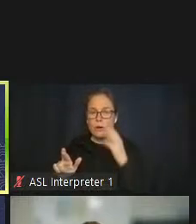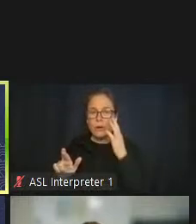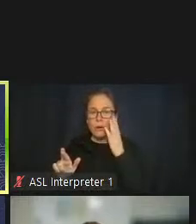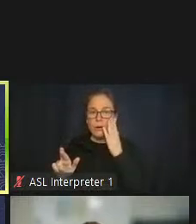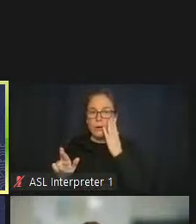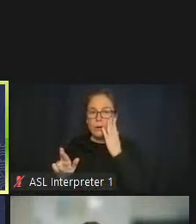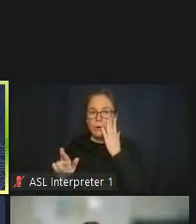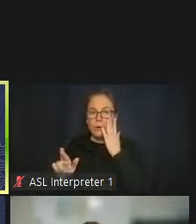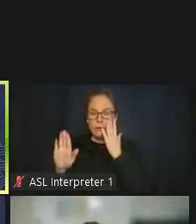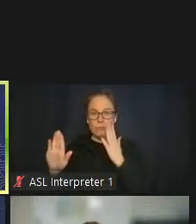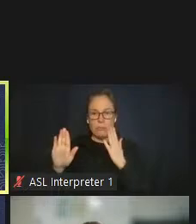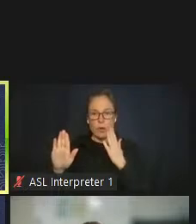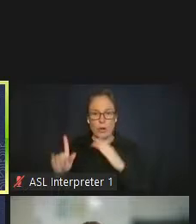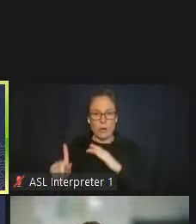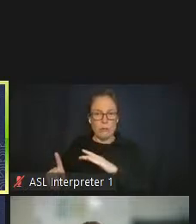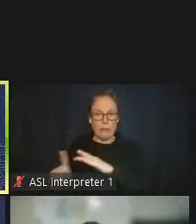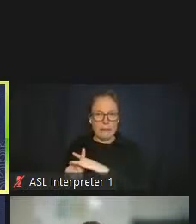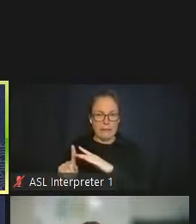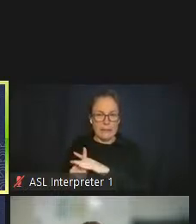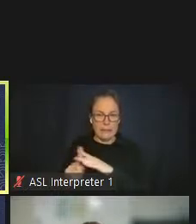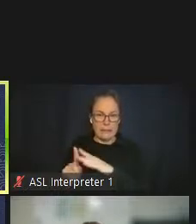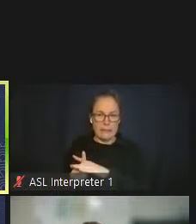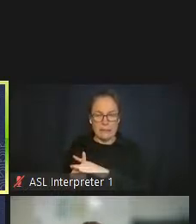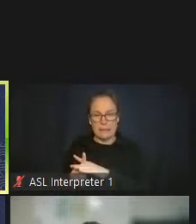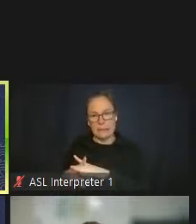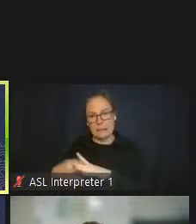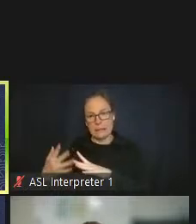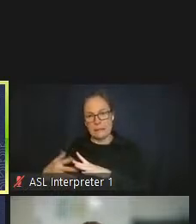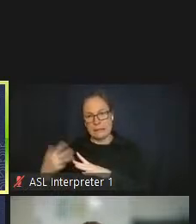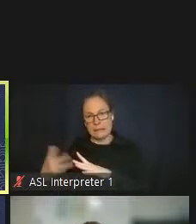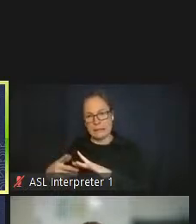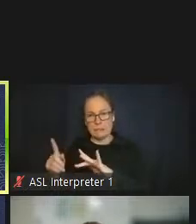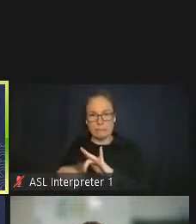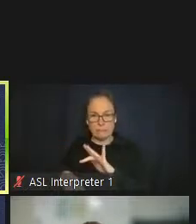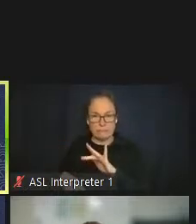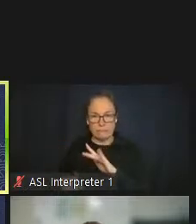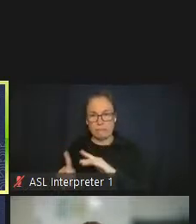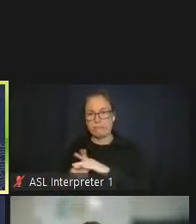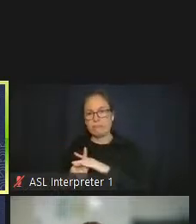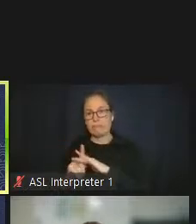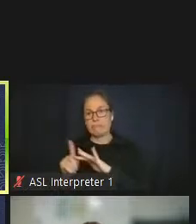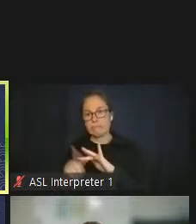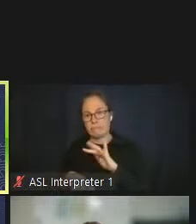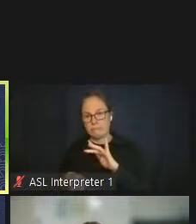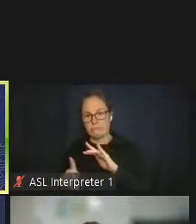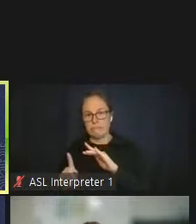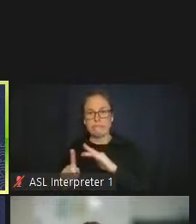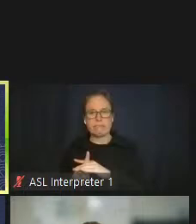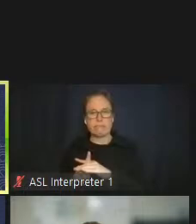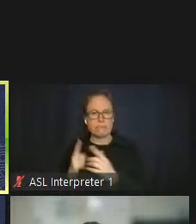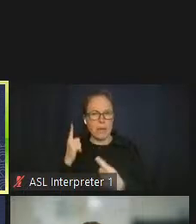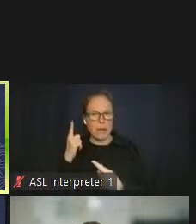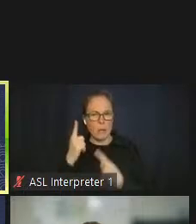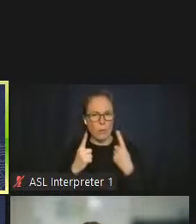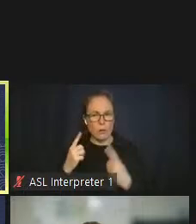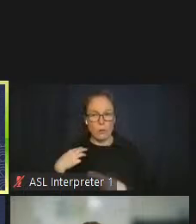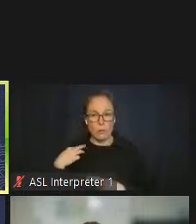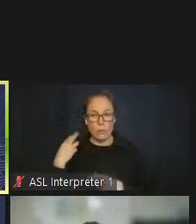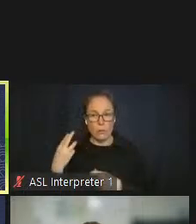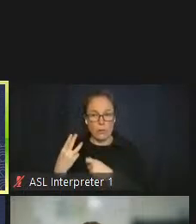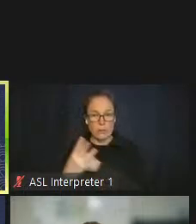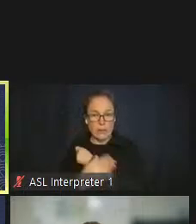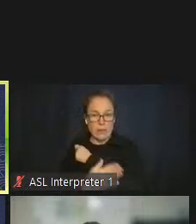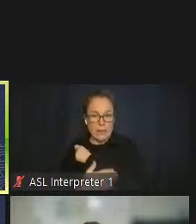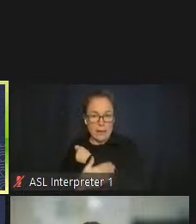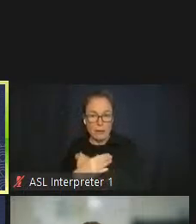her attendance was a little spotty. And so I'm wondering if our Washington County